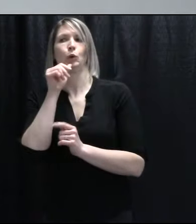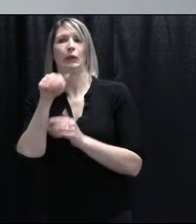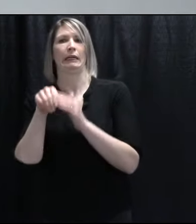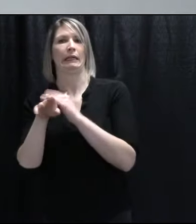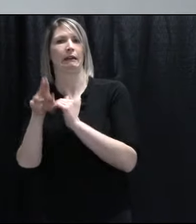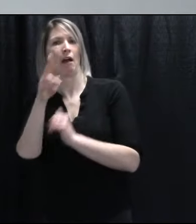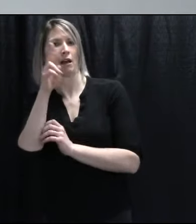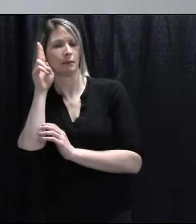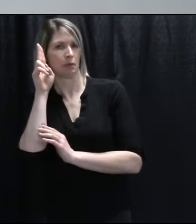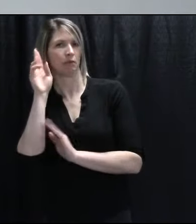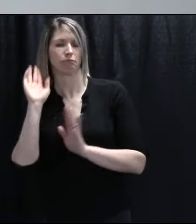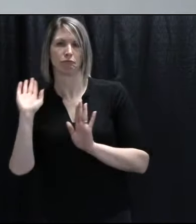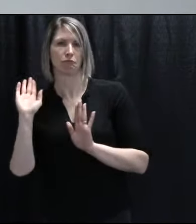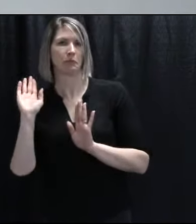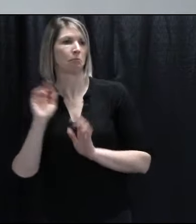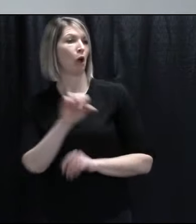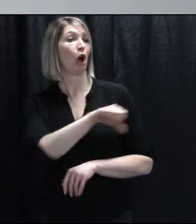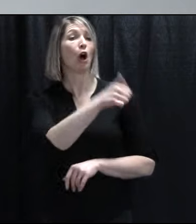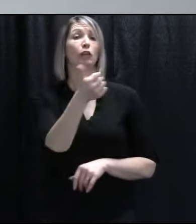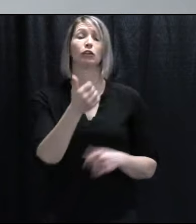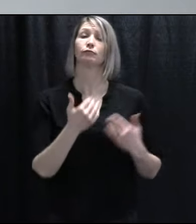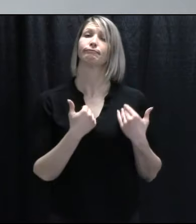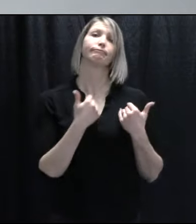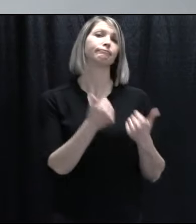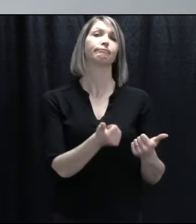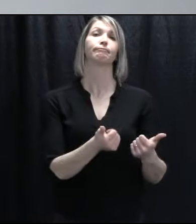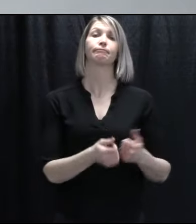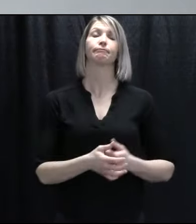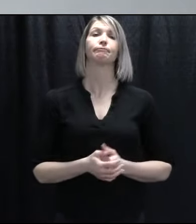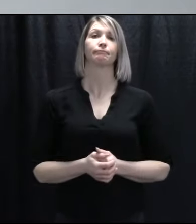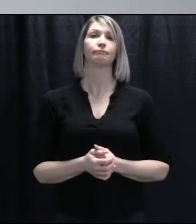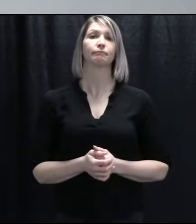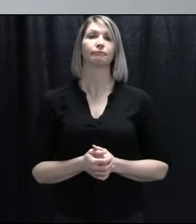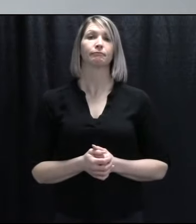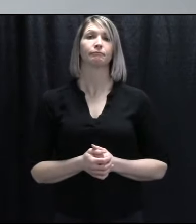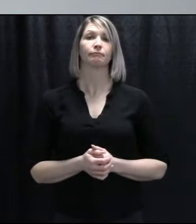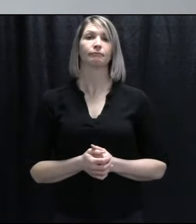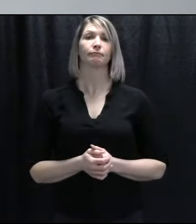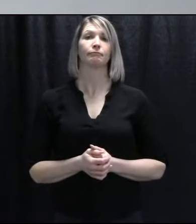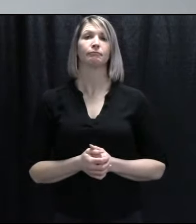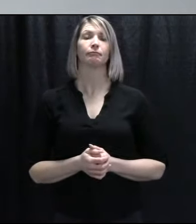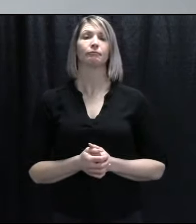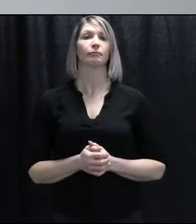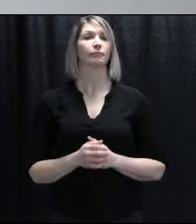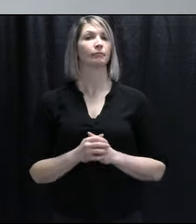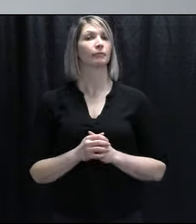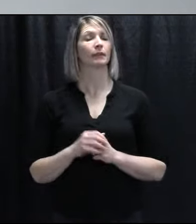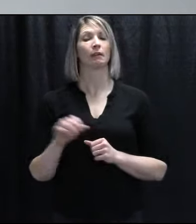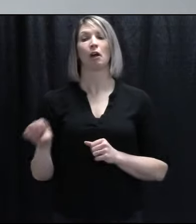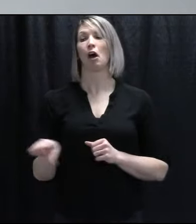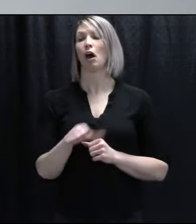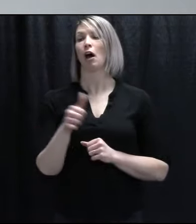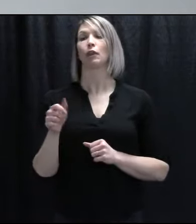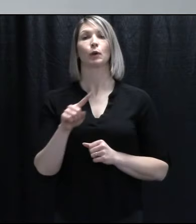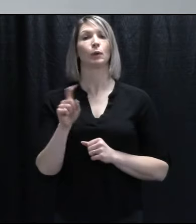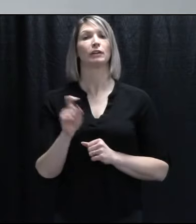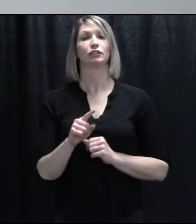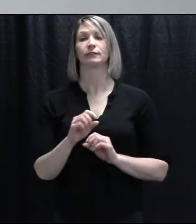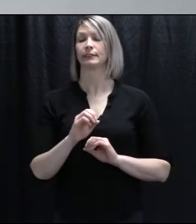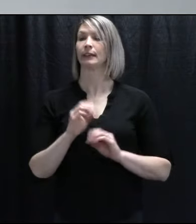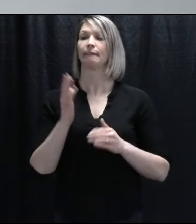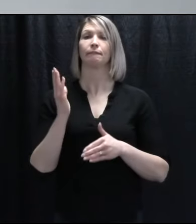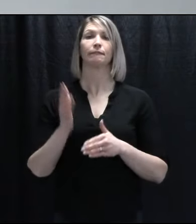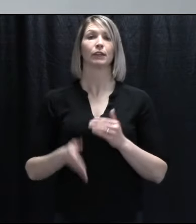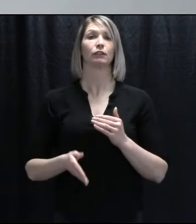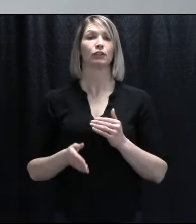most are doing well. Great. Thank you. Thank you. There are no further questions registered. I will return the meeting back to